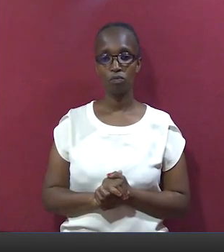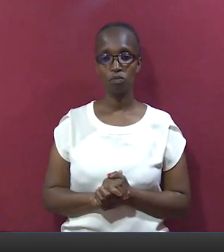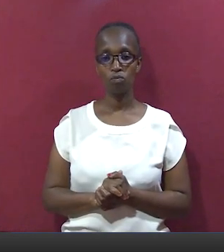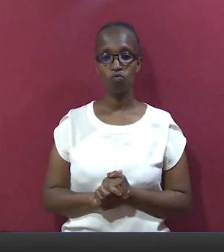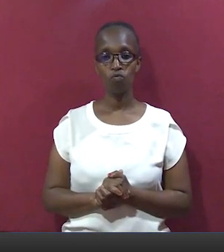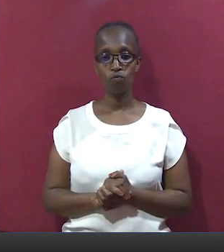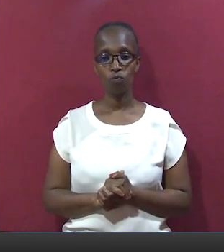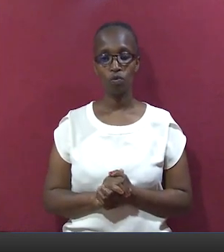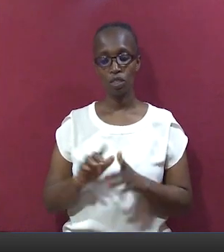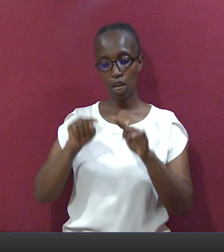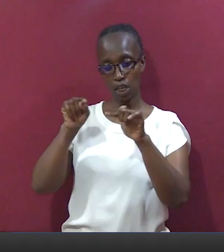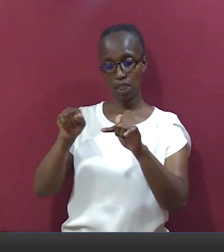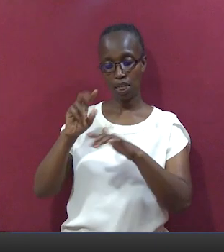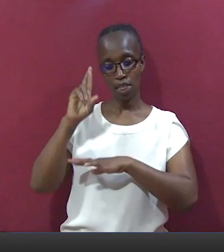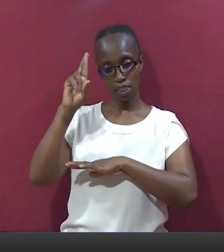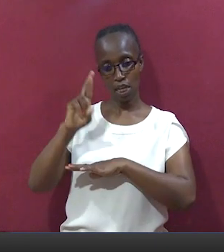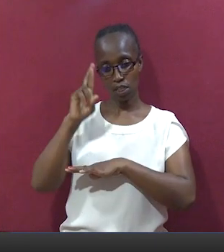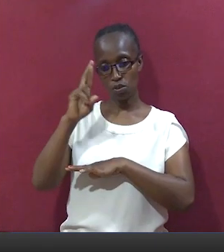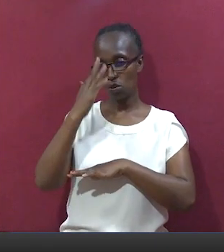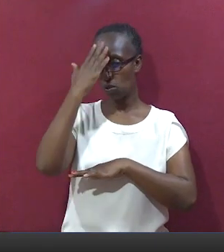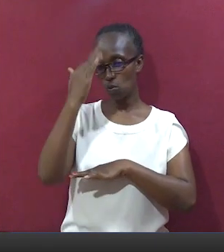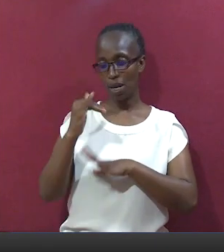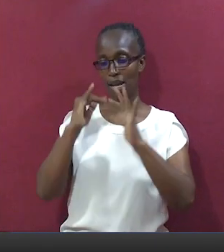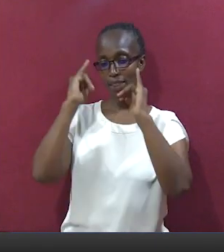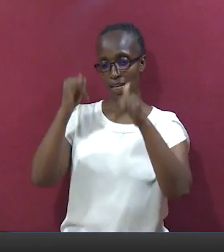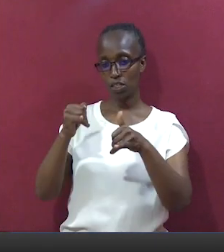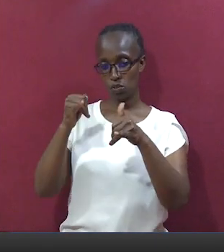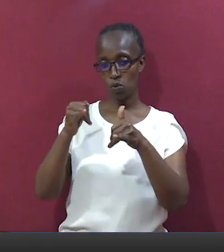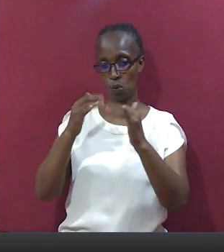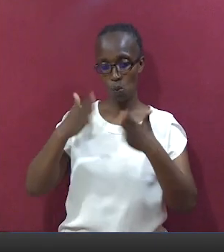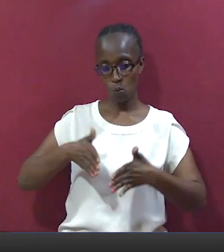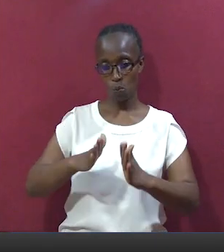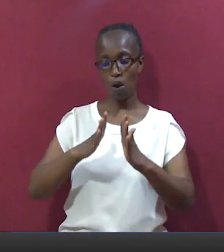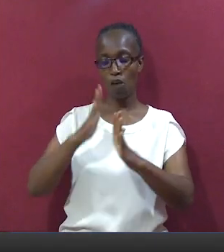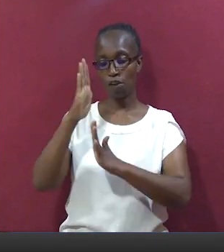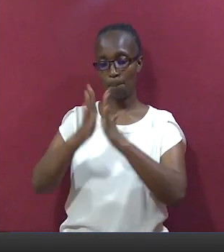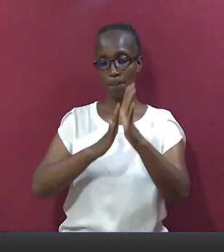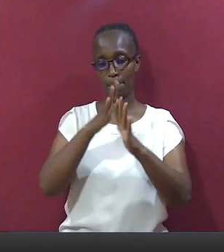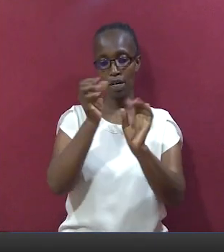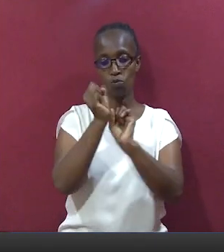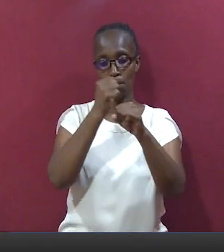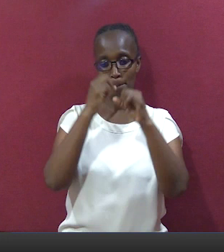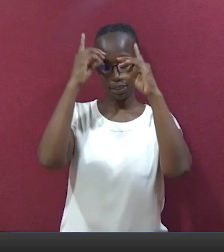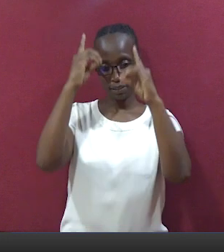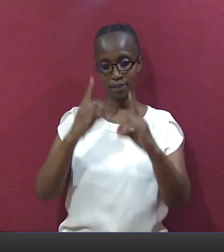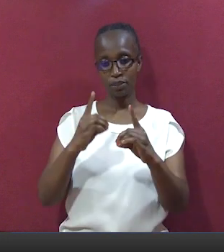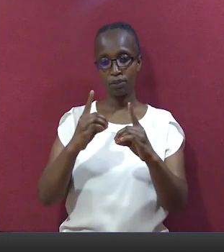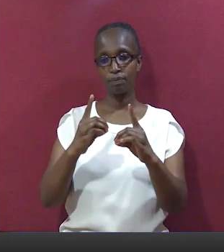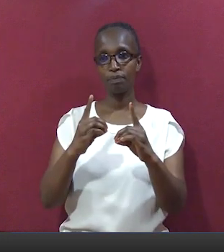Yes. And that is why in the new funding model at the university, we made the deliberate